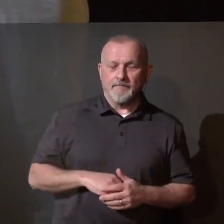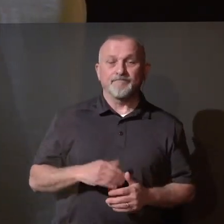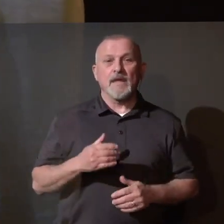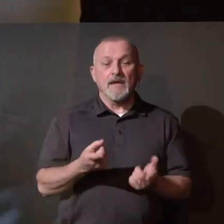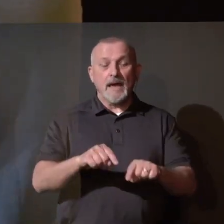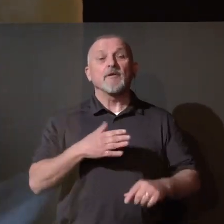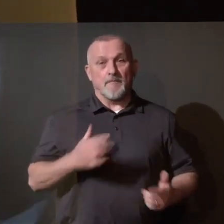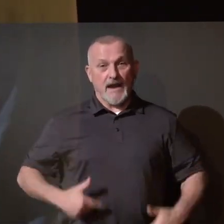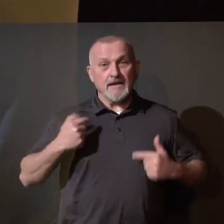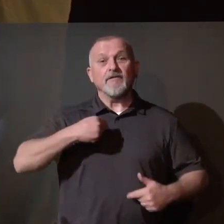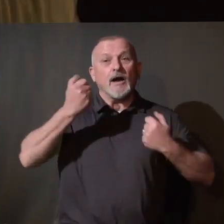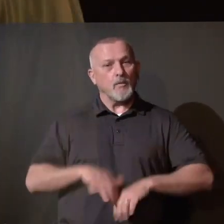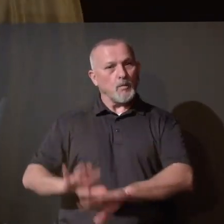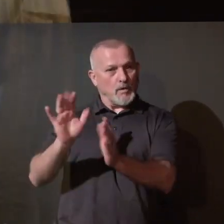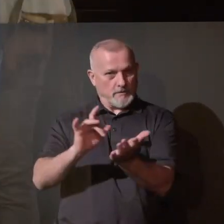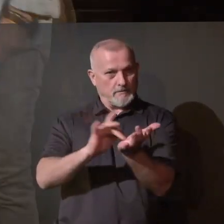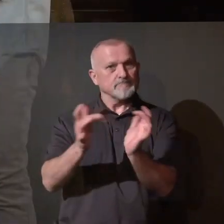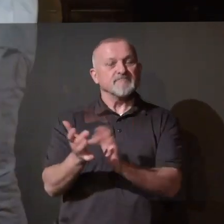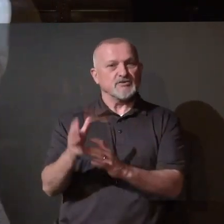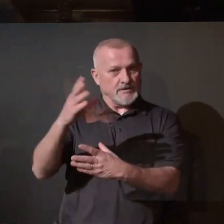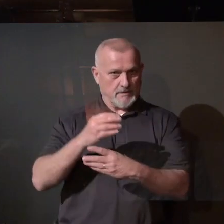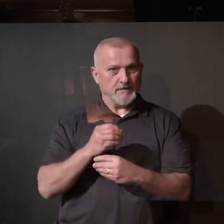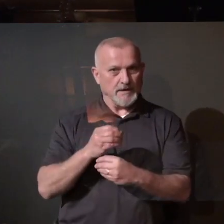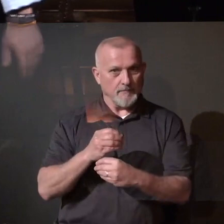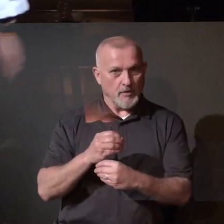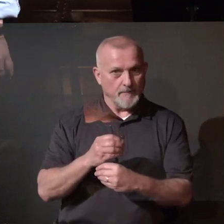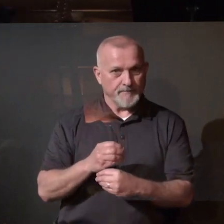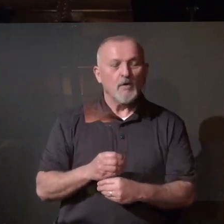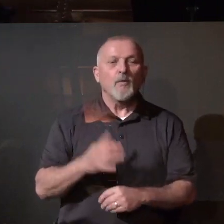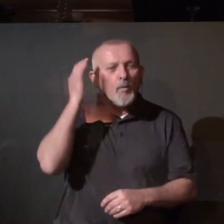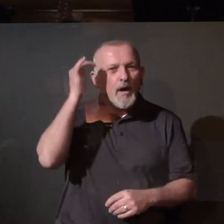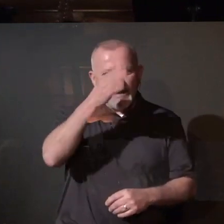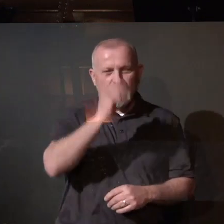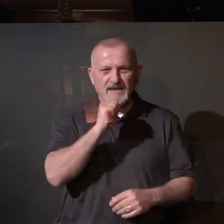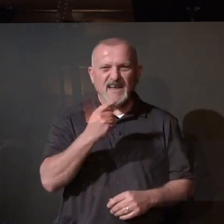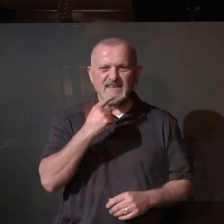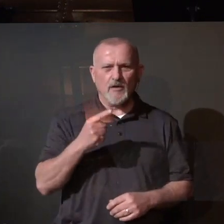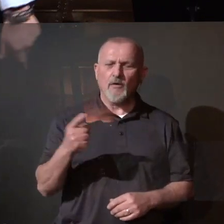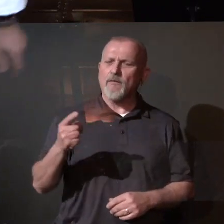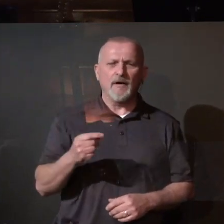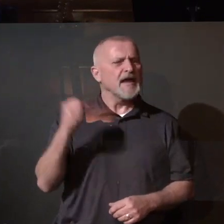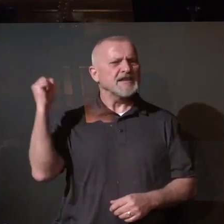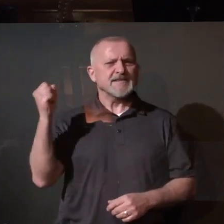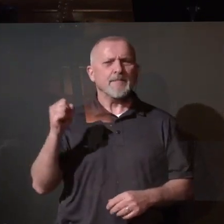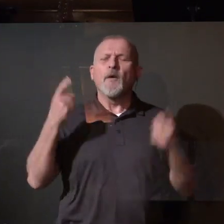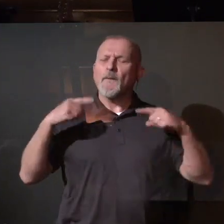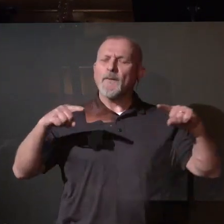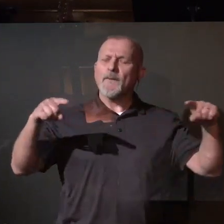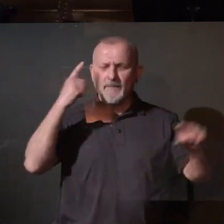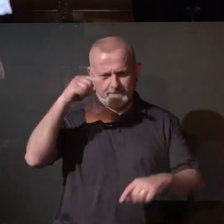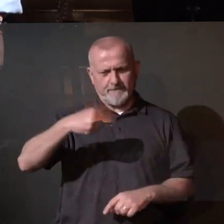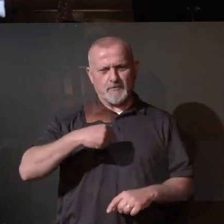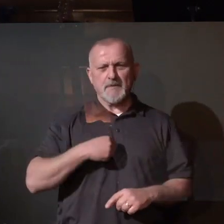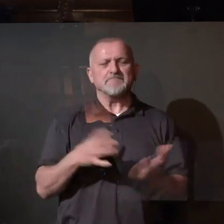life to Jesus, why didn't God zap me from the earth and say, you've accomplished your purpose, Sam. You've done the only thing that I need you to do. Now you get to